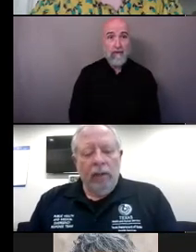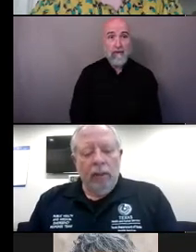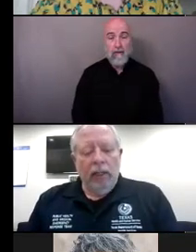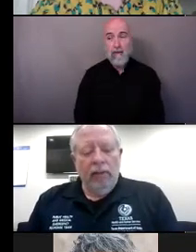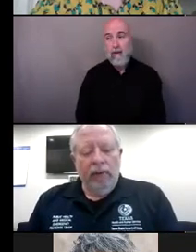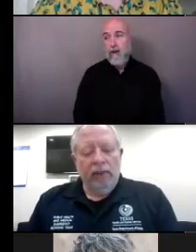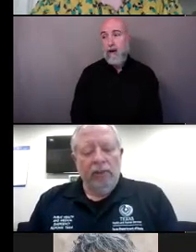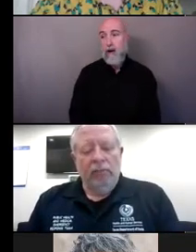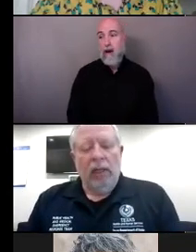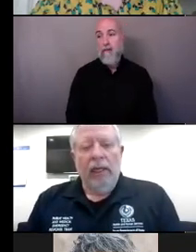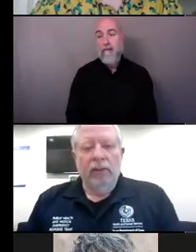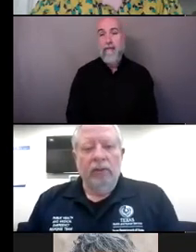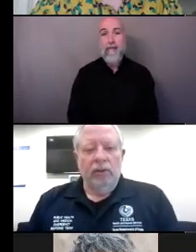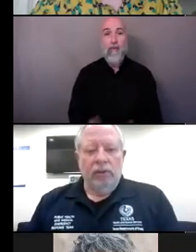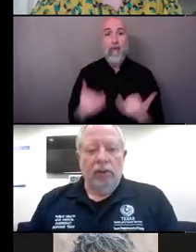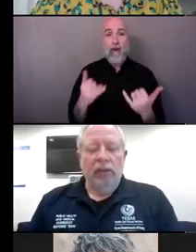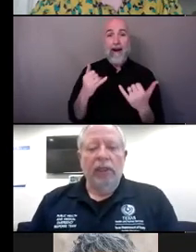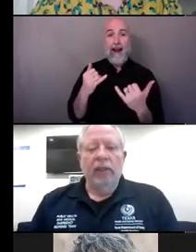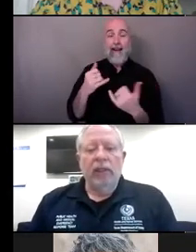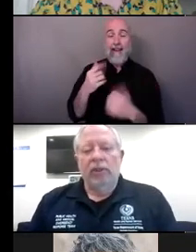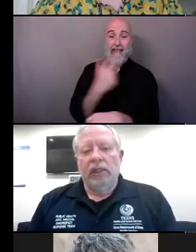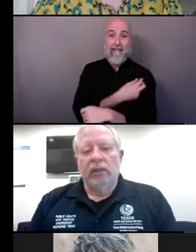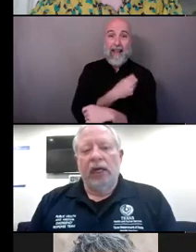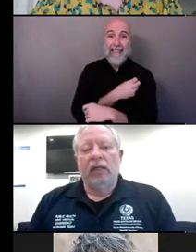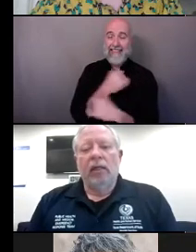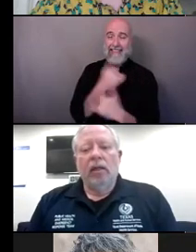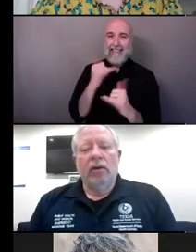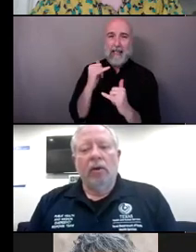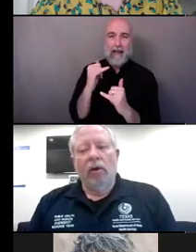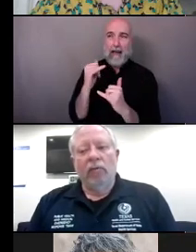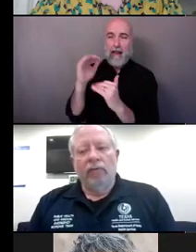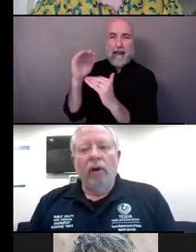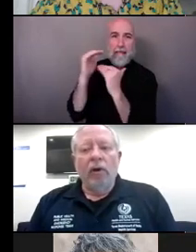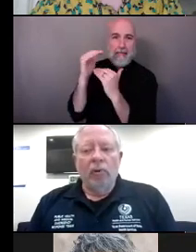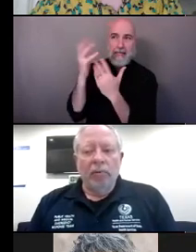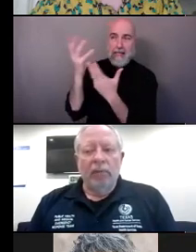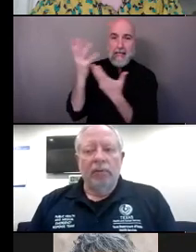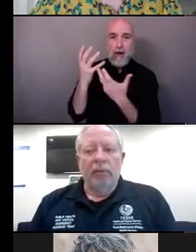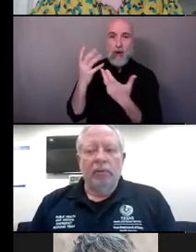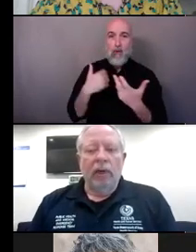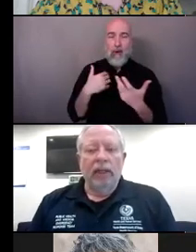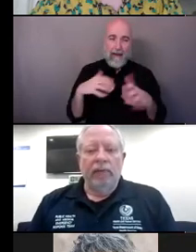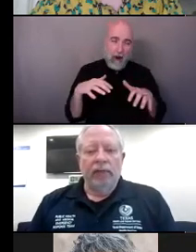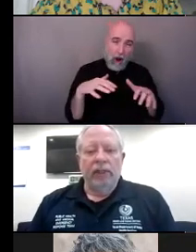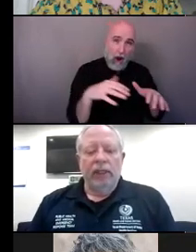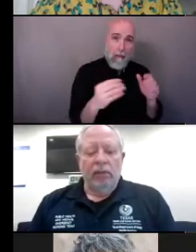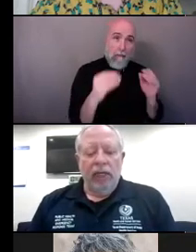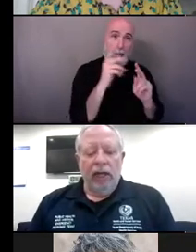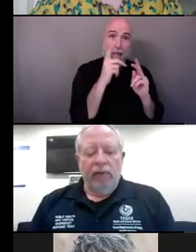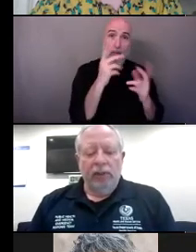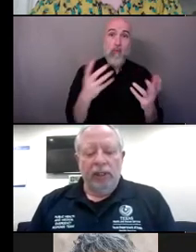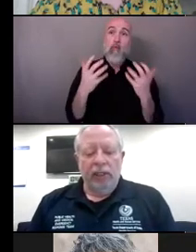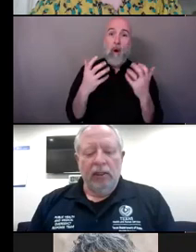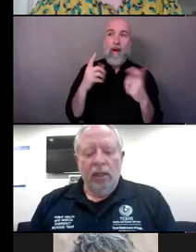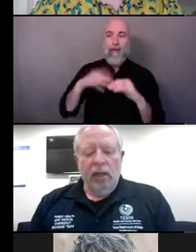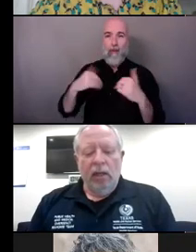Well, right now, the vaccine supply is still limited in the sense that there are far more people who want the vaccine than we